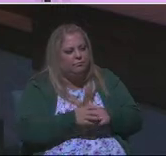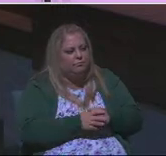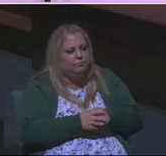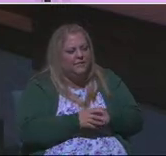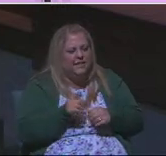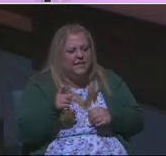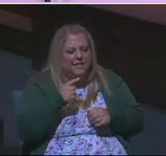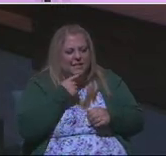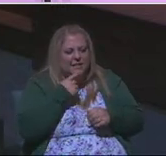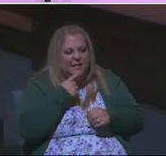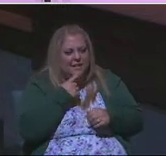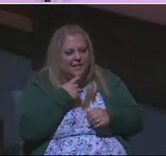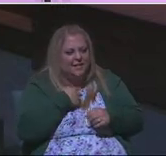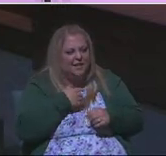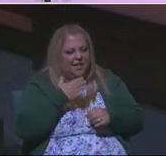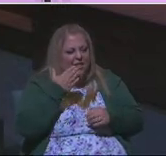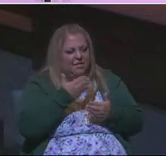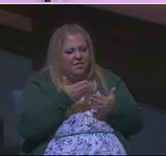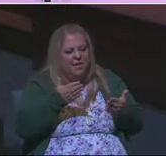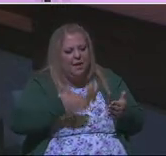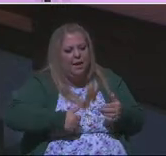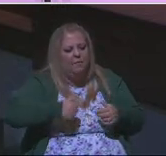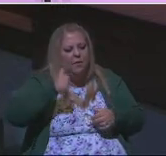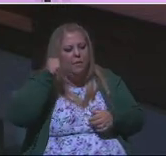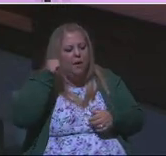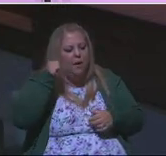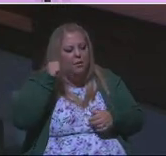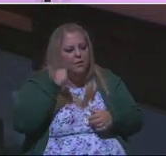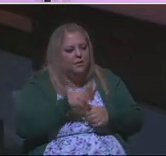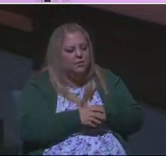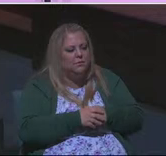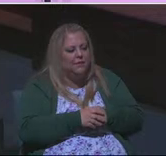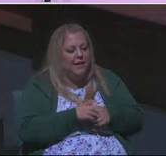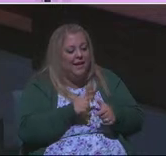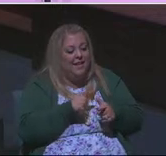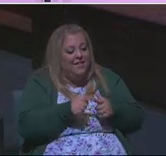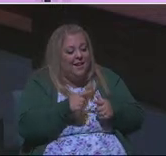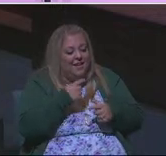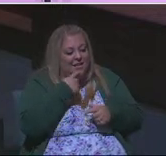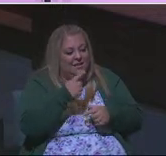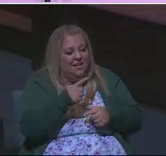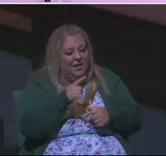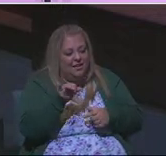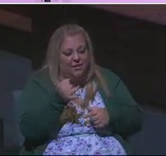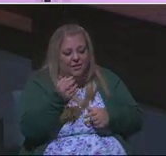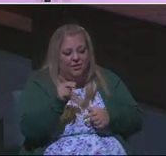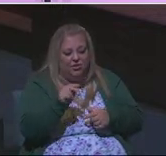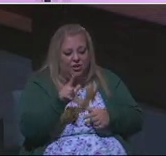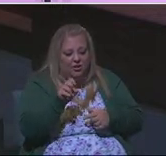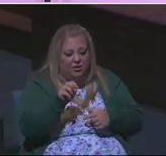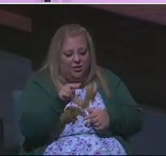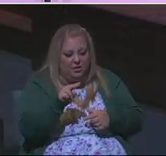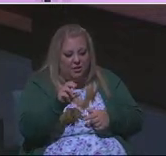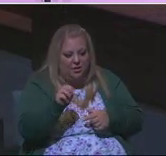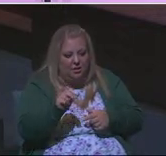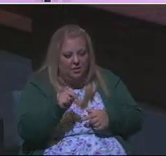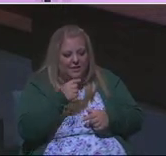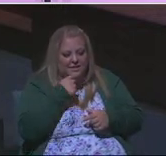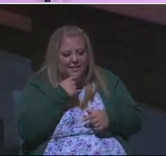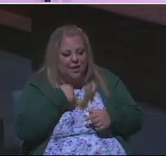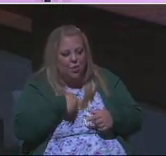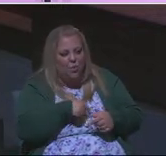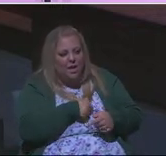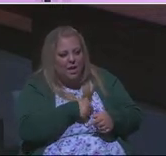He said, it's a thing of the past. And then he said this. John Lennon said, we, speaking of the Beatles,